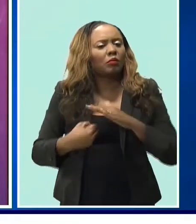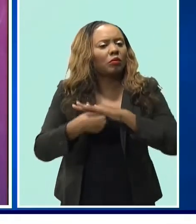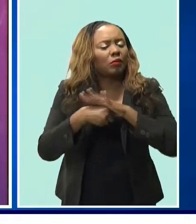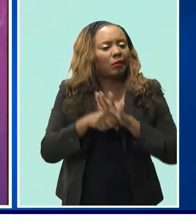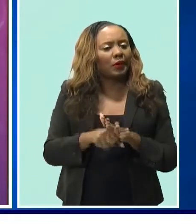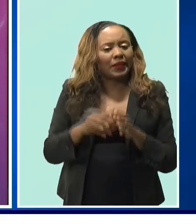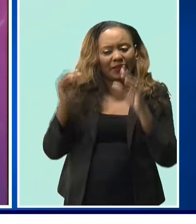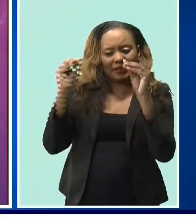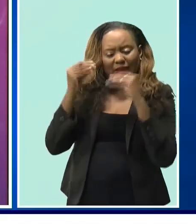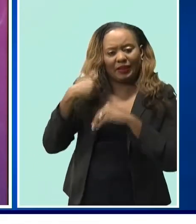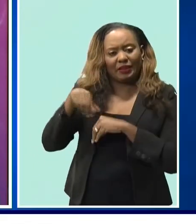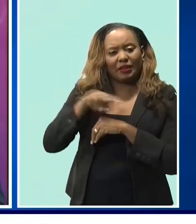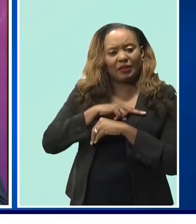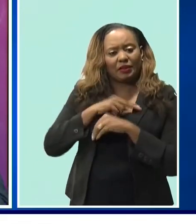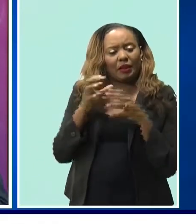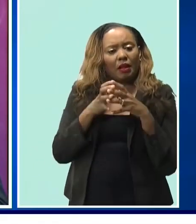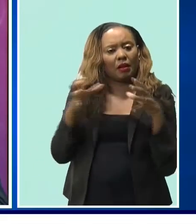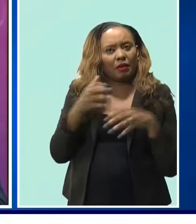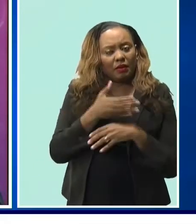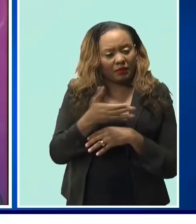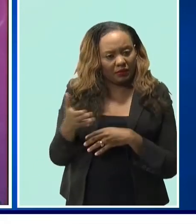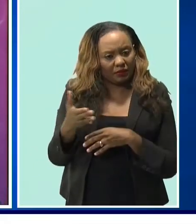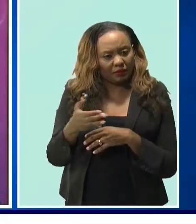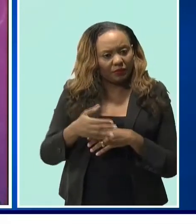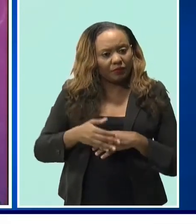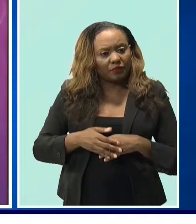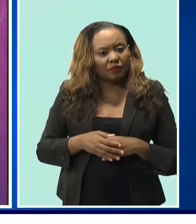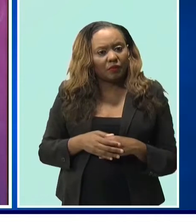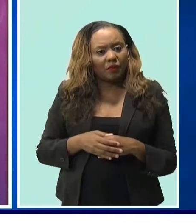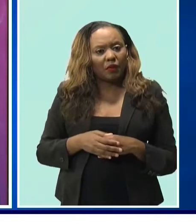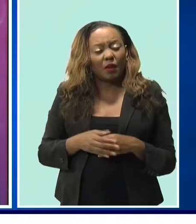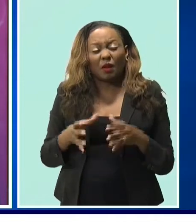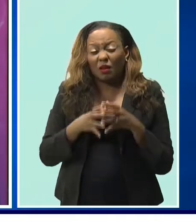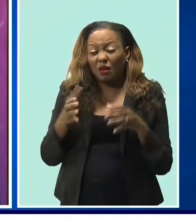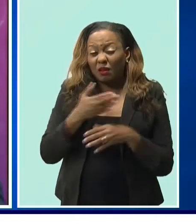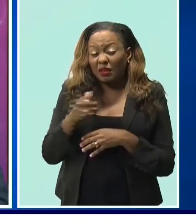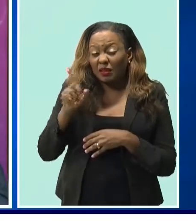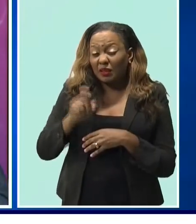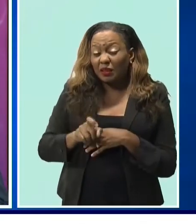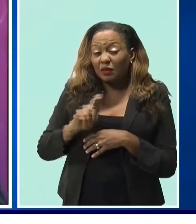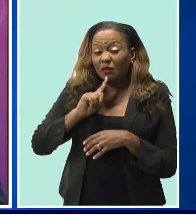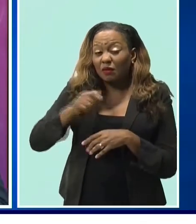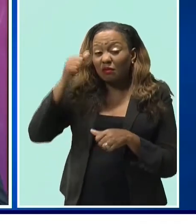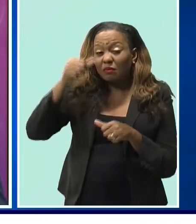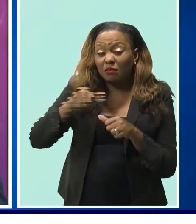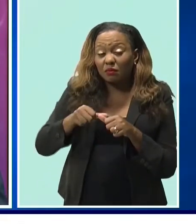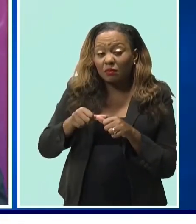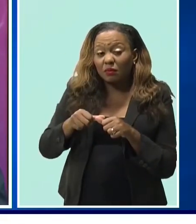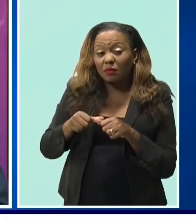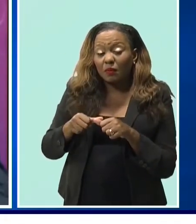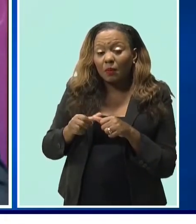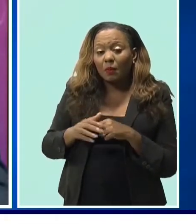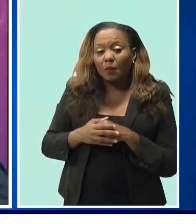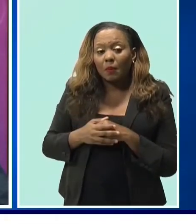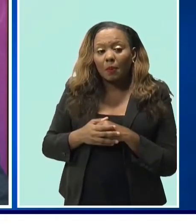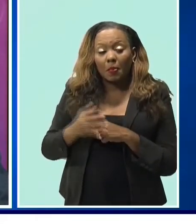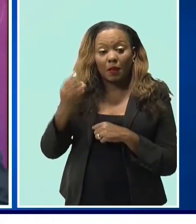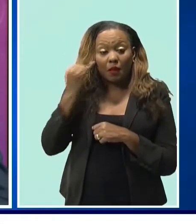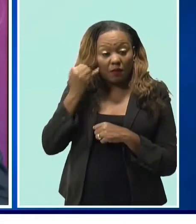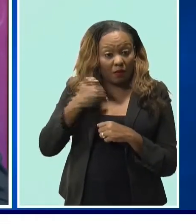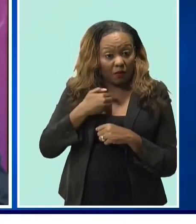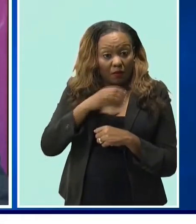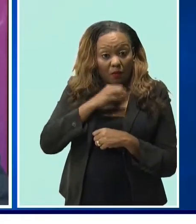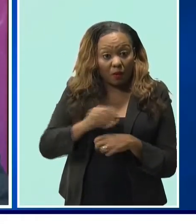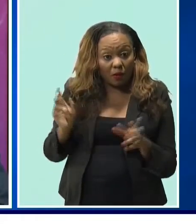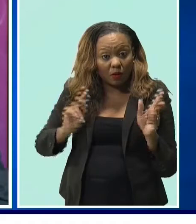us several things, and this is some of the small things that we need to look at. So people are obviously advised, you know, if you have the elderly